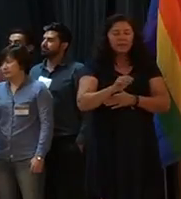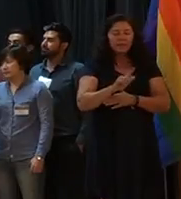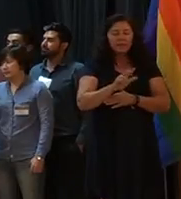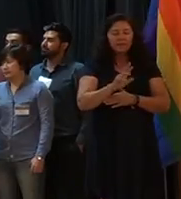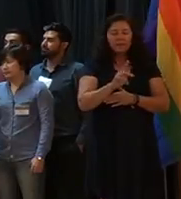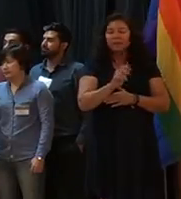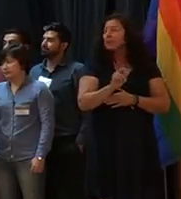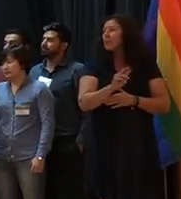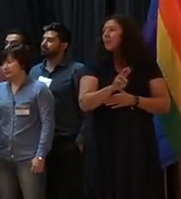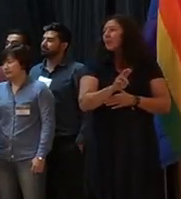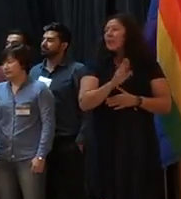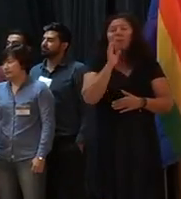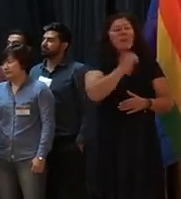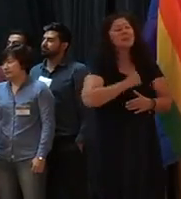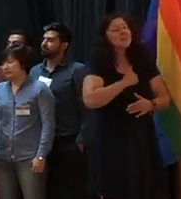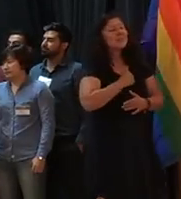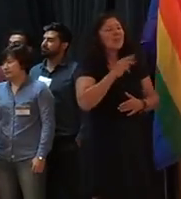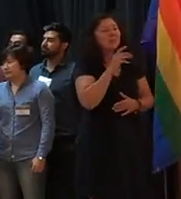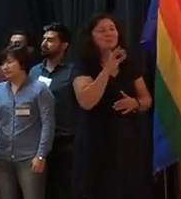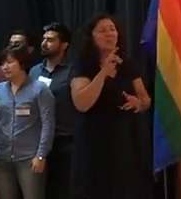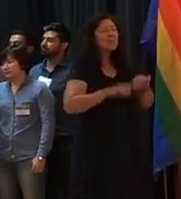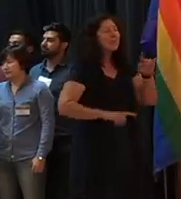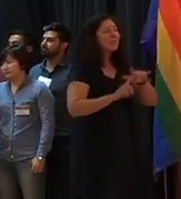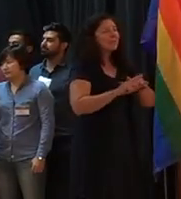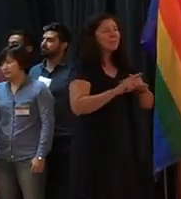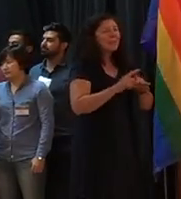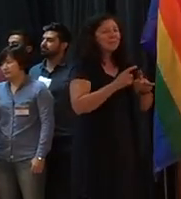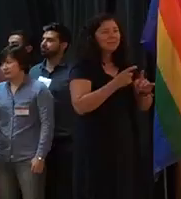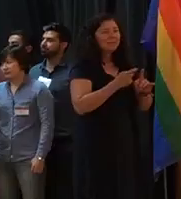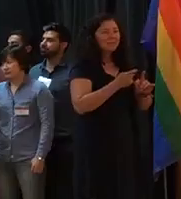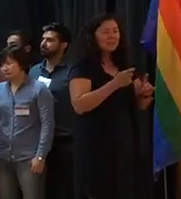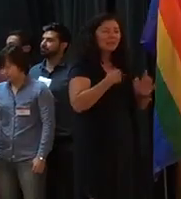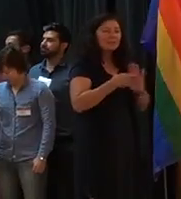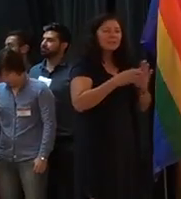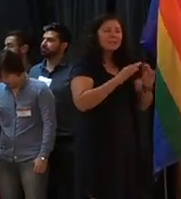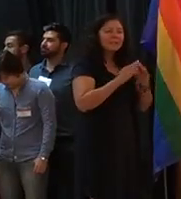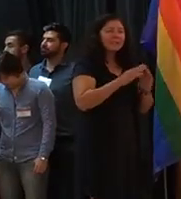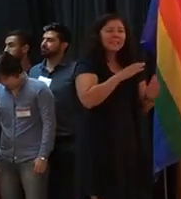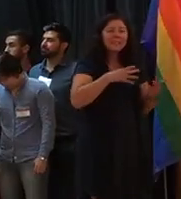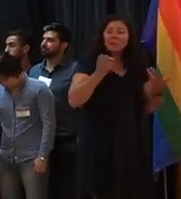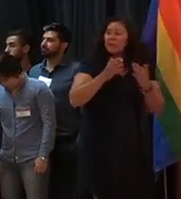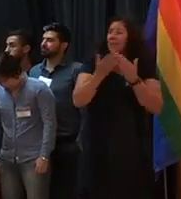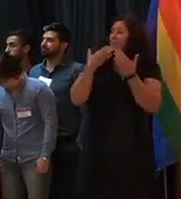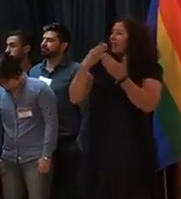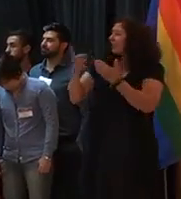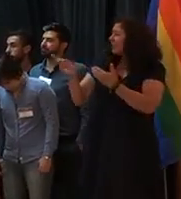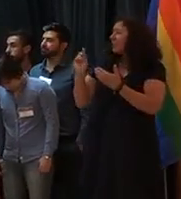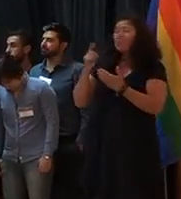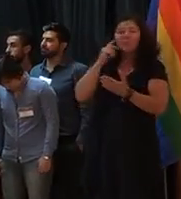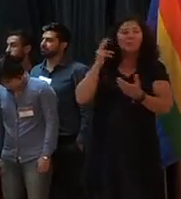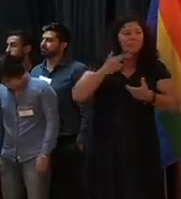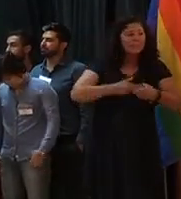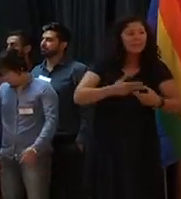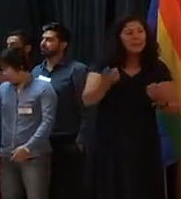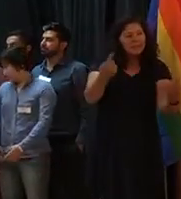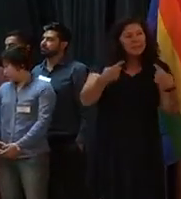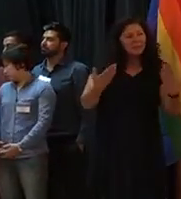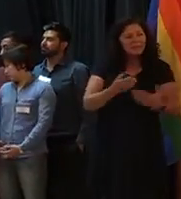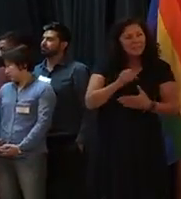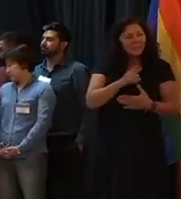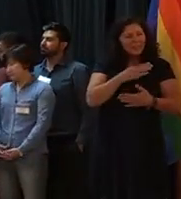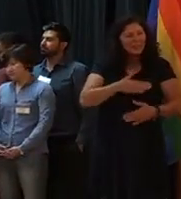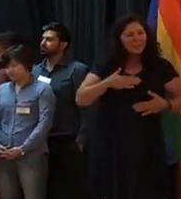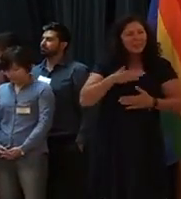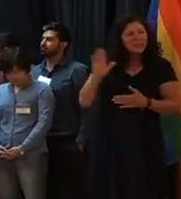Good evening. I'm sorry the mayor couldn't be here, and the city council also wishes to congratulate you all for participating and coming to San Diego and